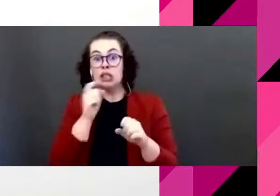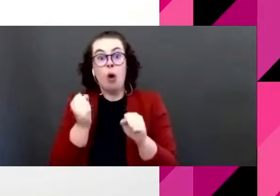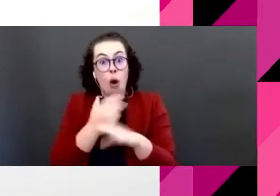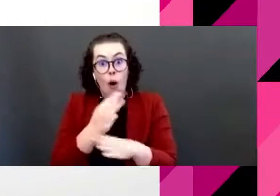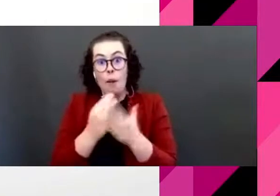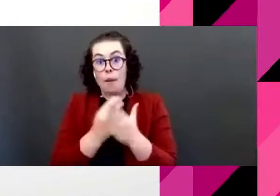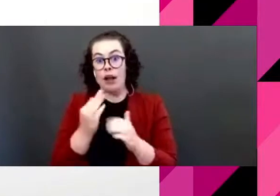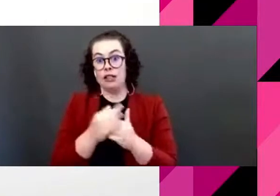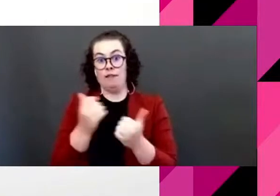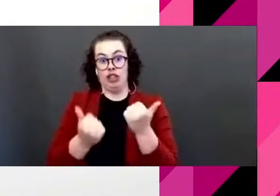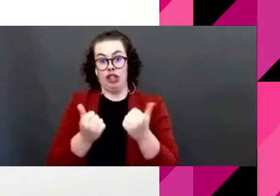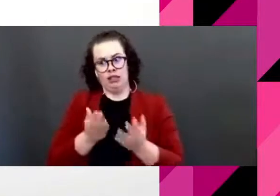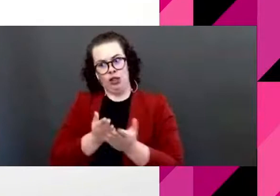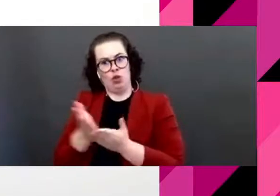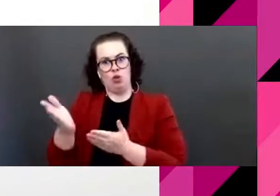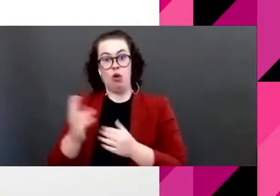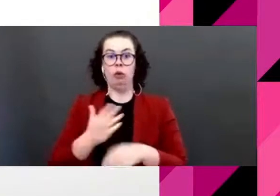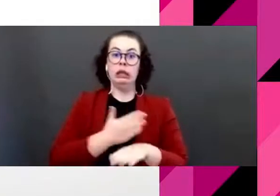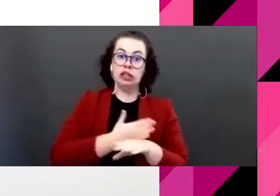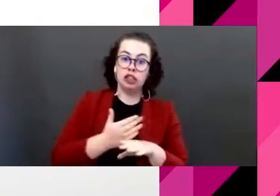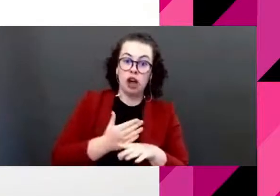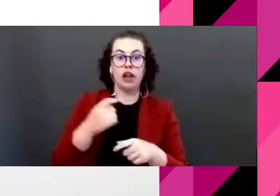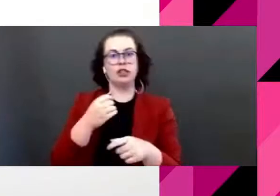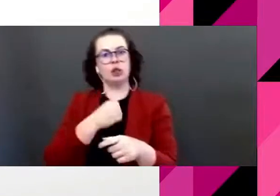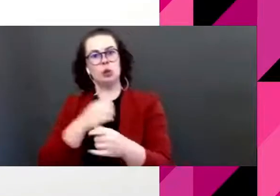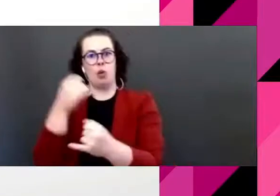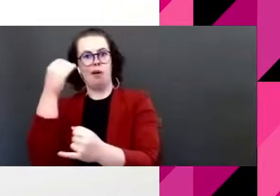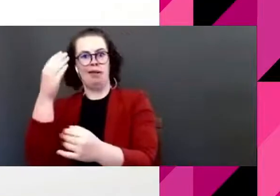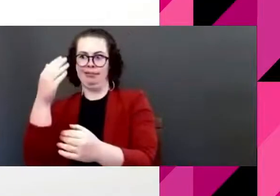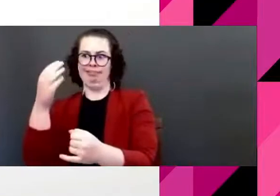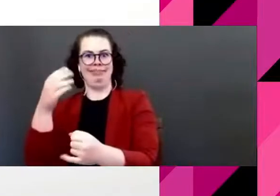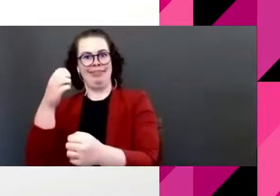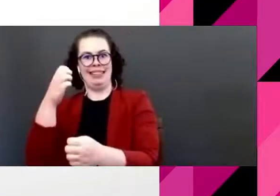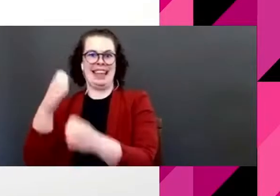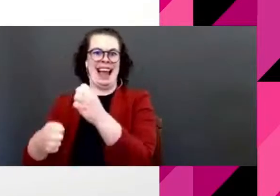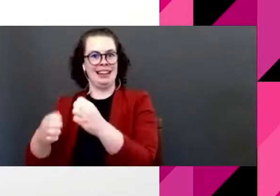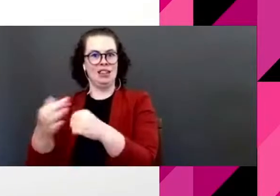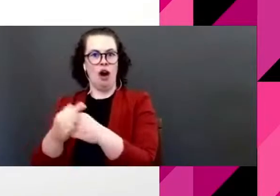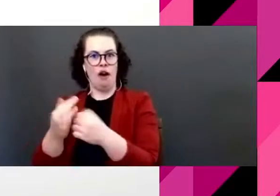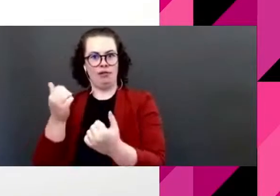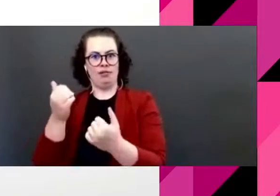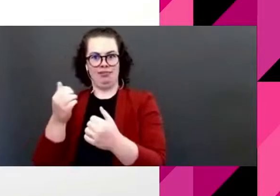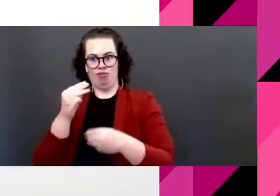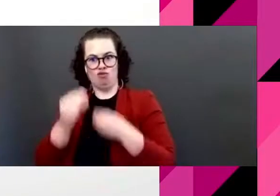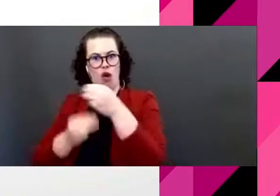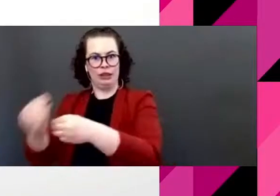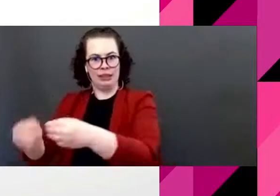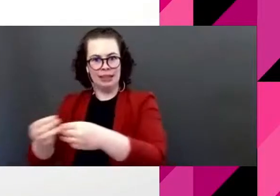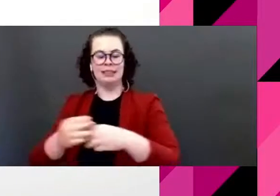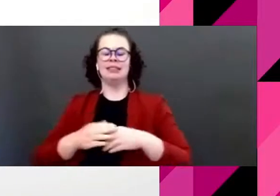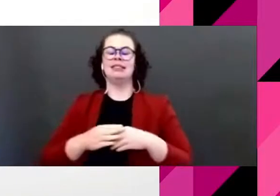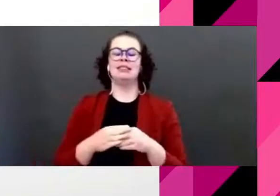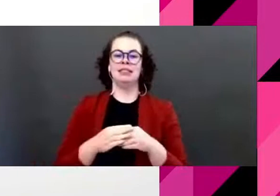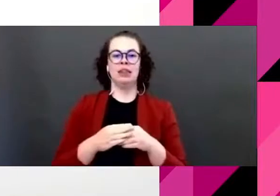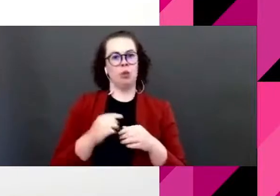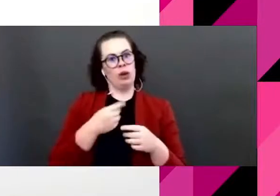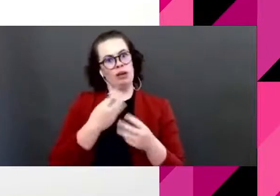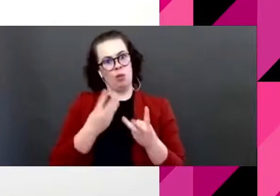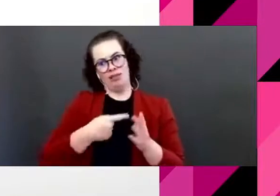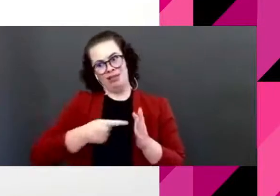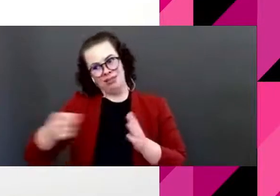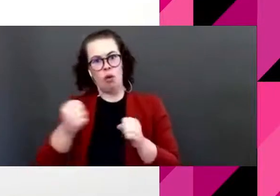the final moments, but also we are talking about the preliminary stages of the process. And as I mentioned